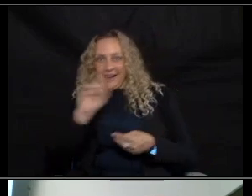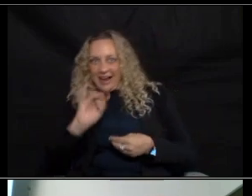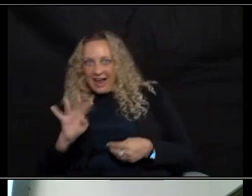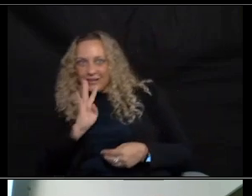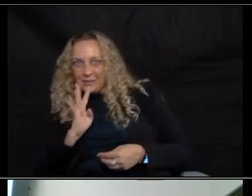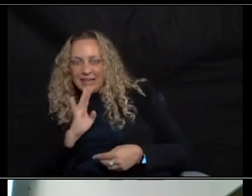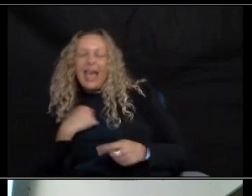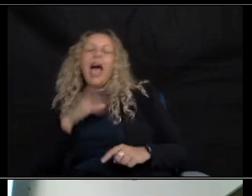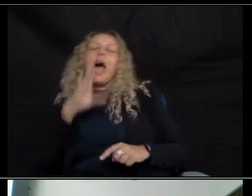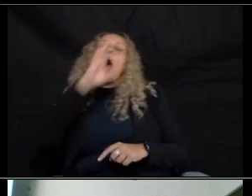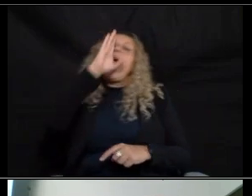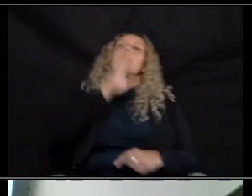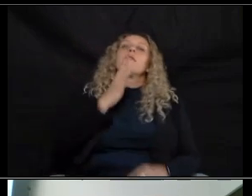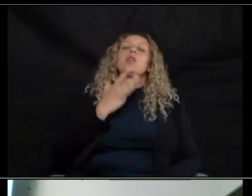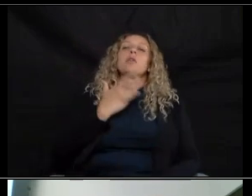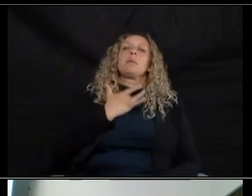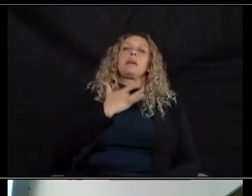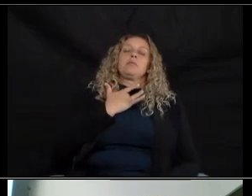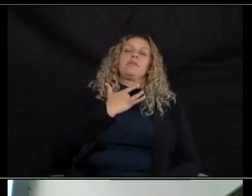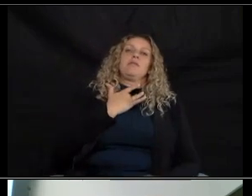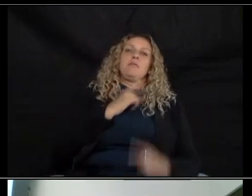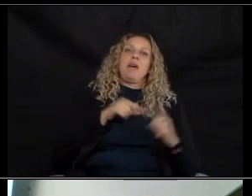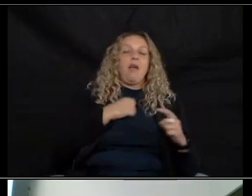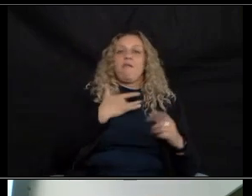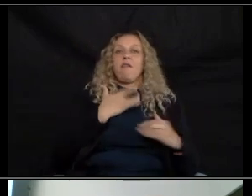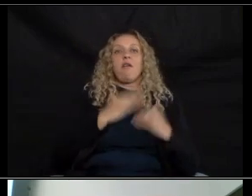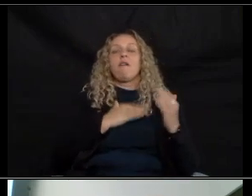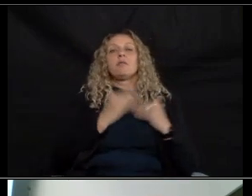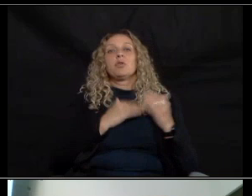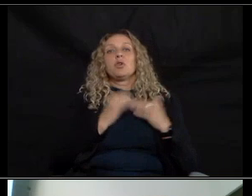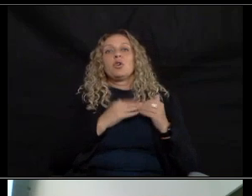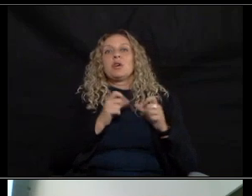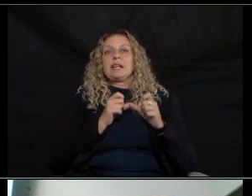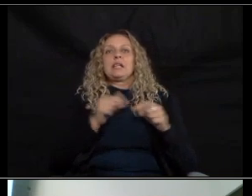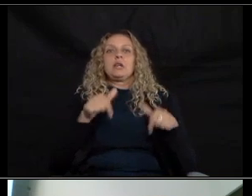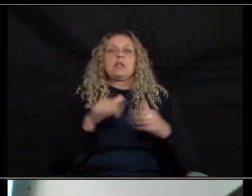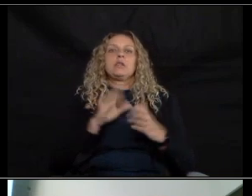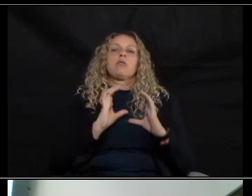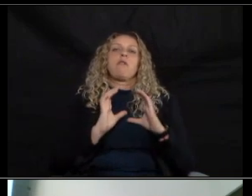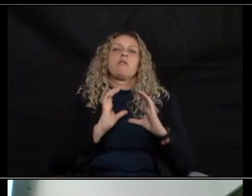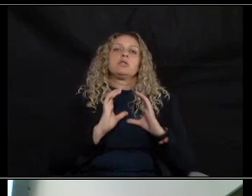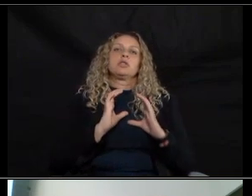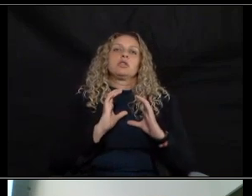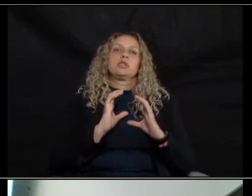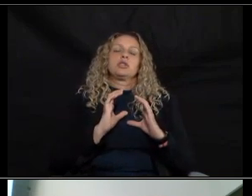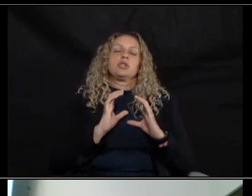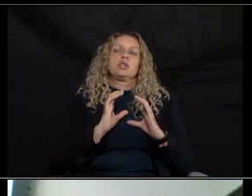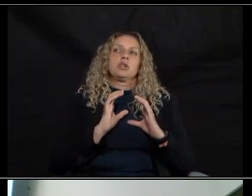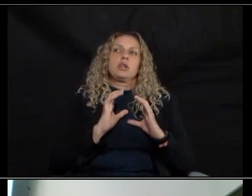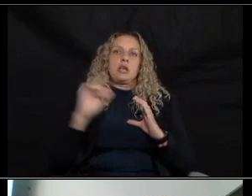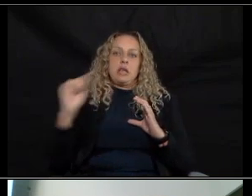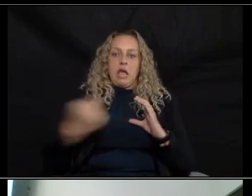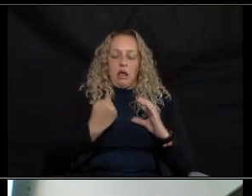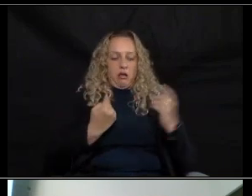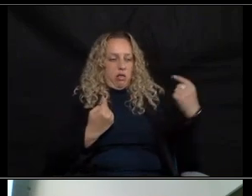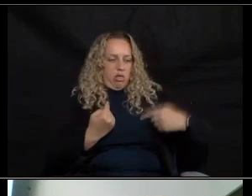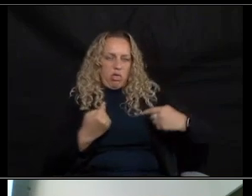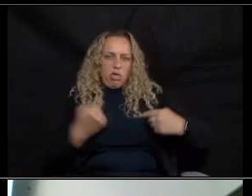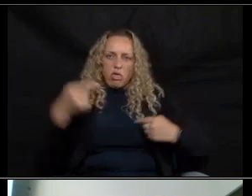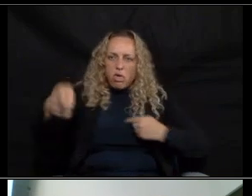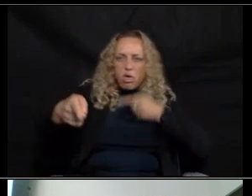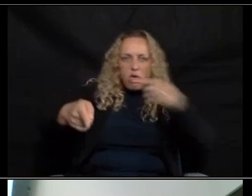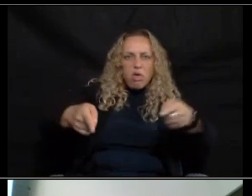never bit my tongue before, but I don't feel comfortable continuing this conversation in lieu of the accusations that were just made against